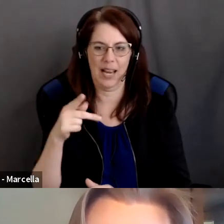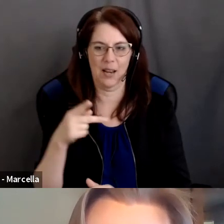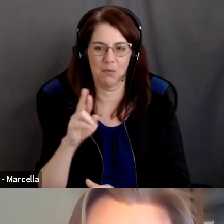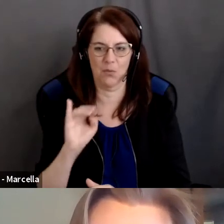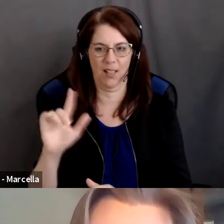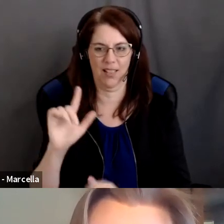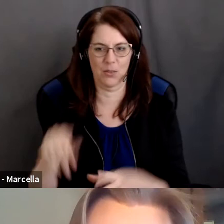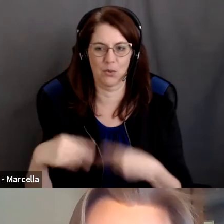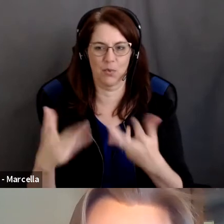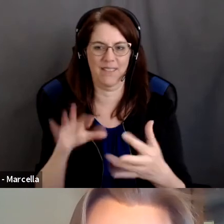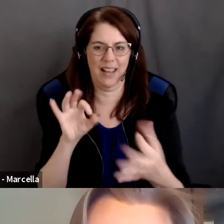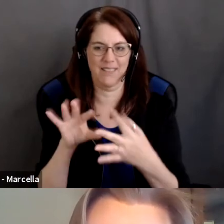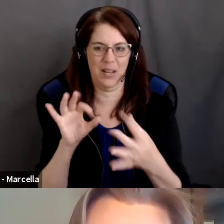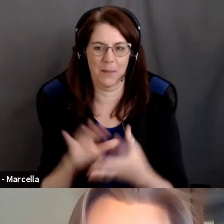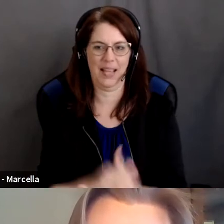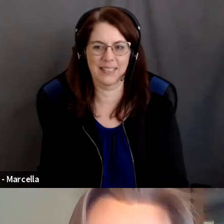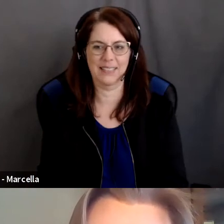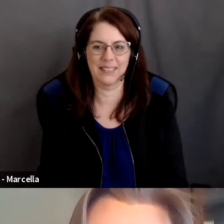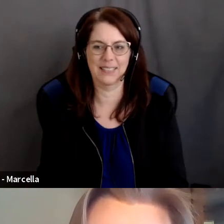in providing that feedback.